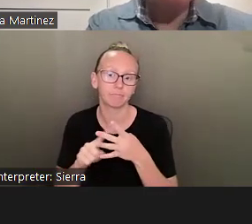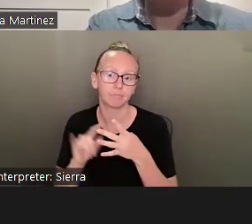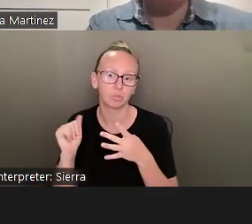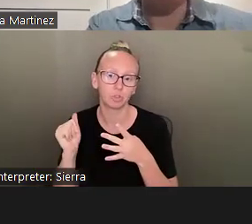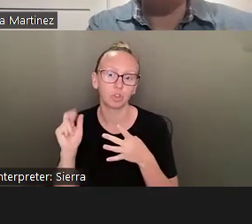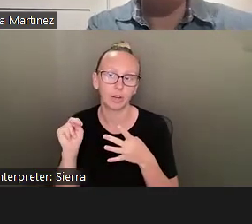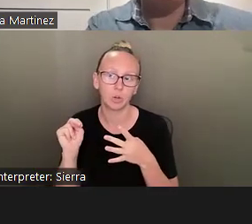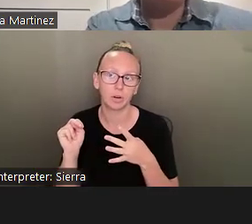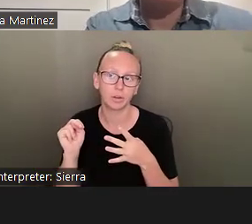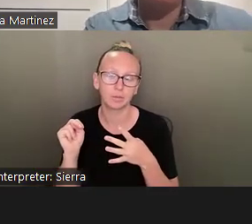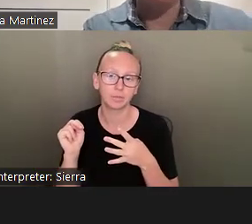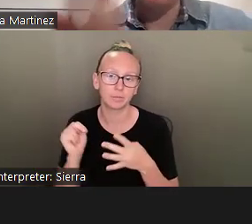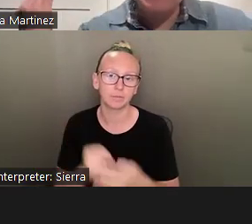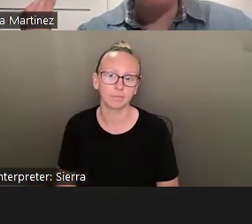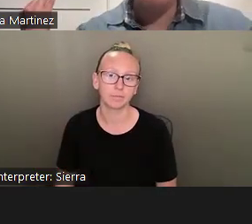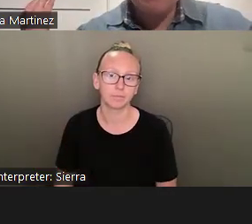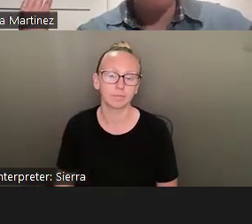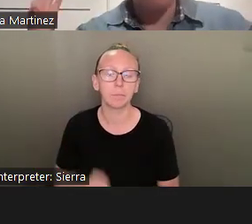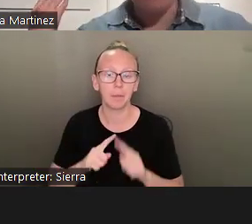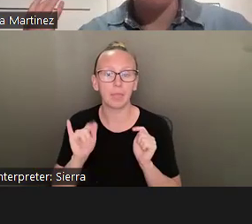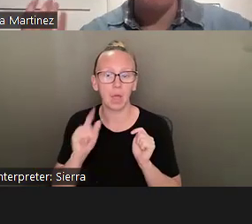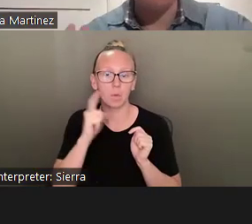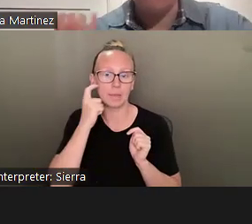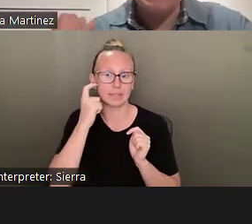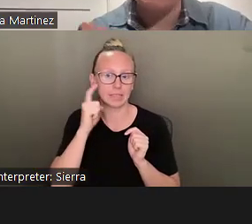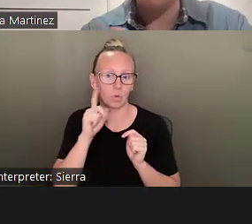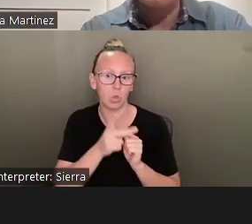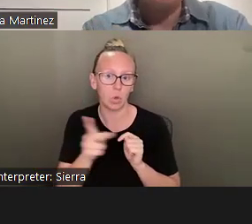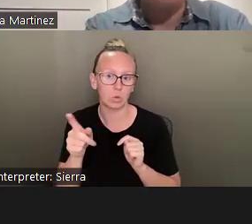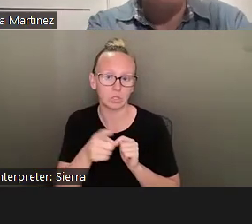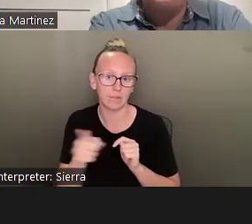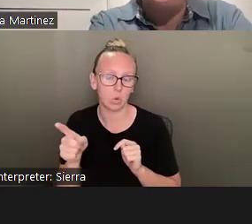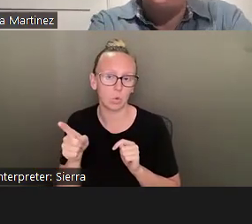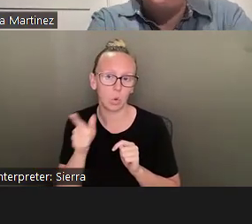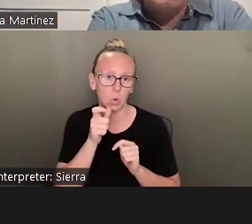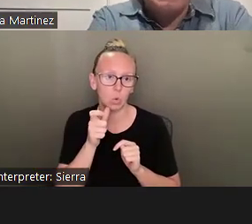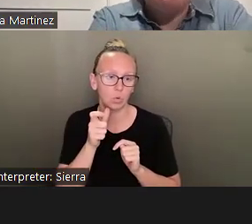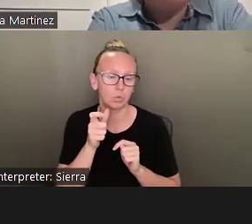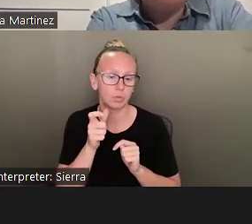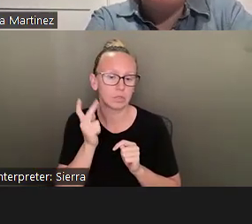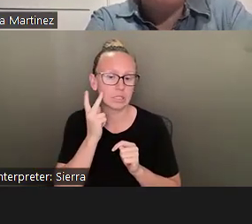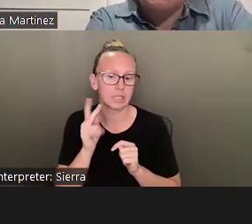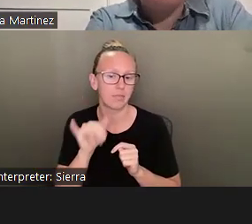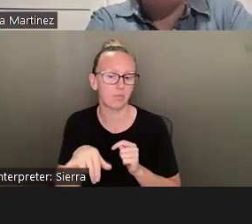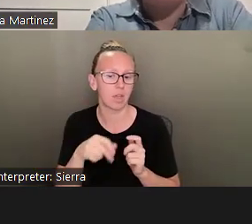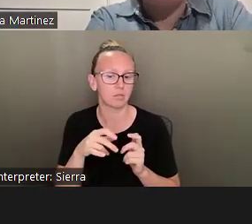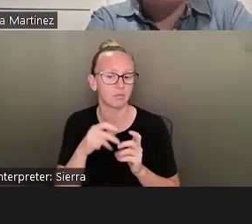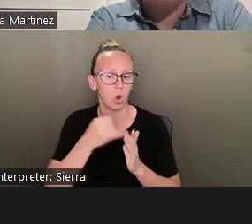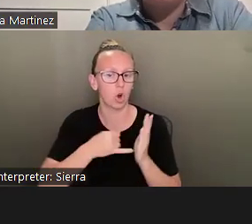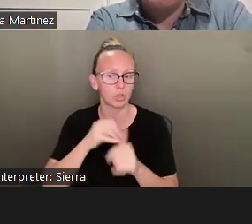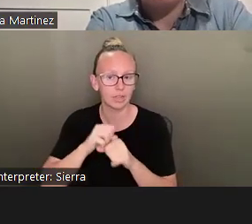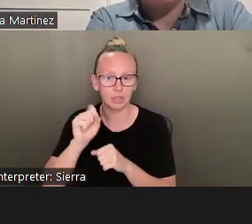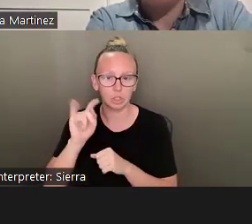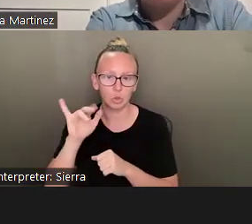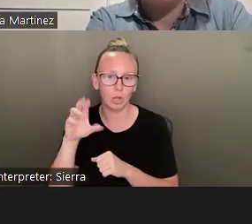but it'll make sense for those of you who've seen the work in the studio. I am dreaming in the shape of a